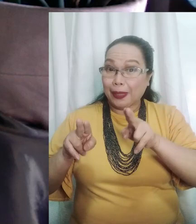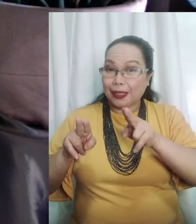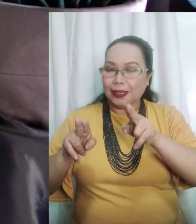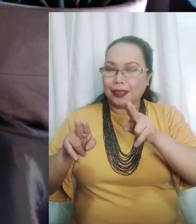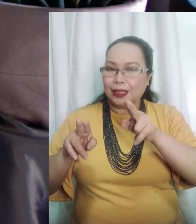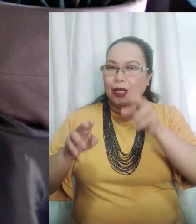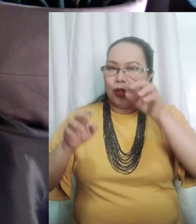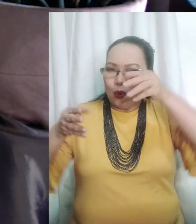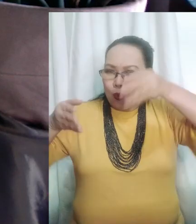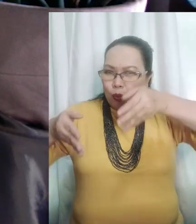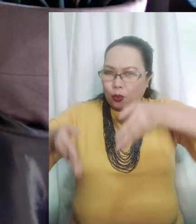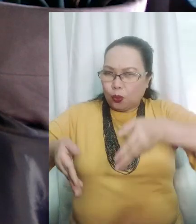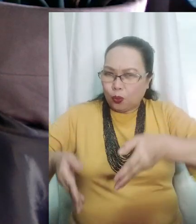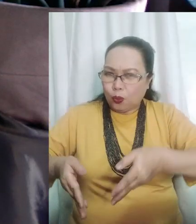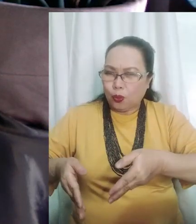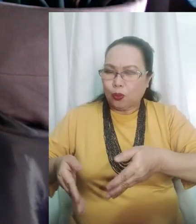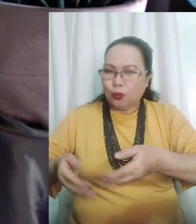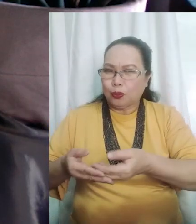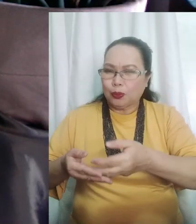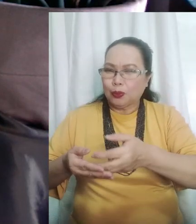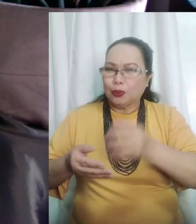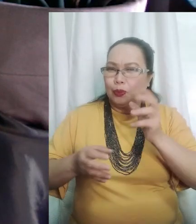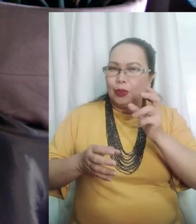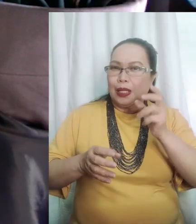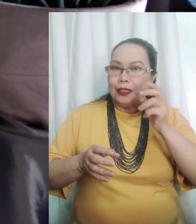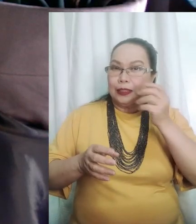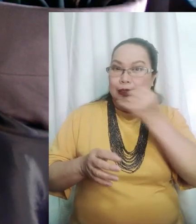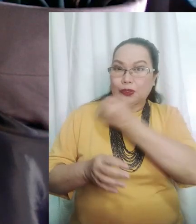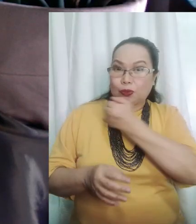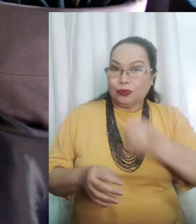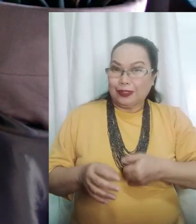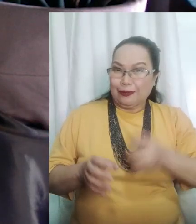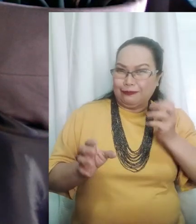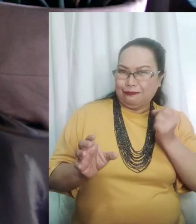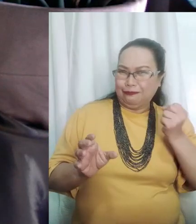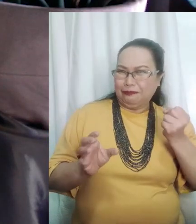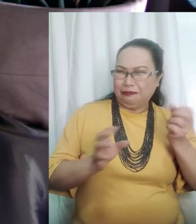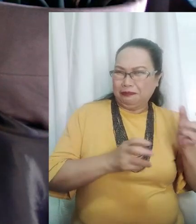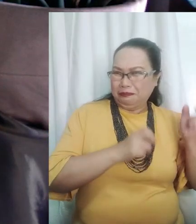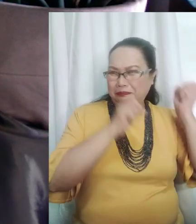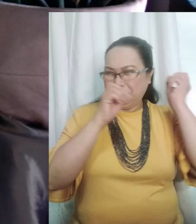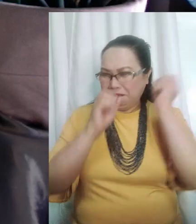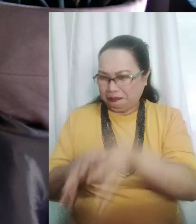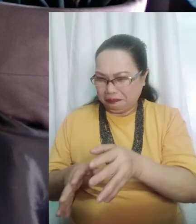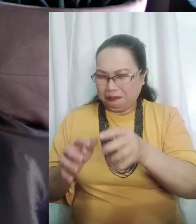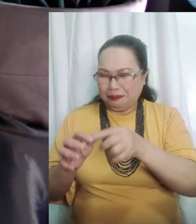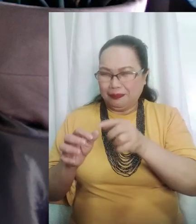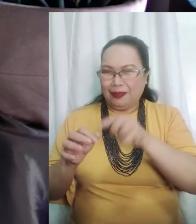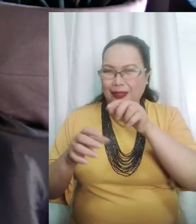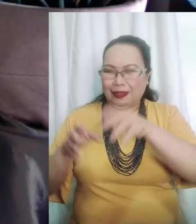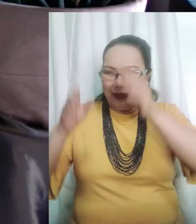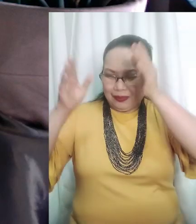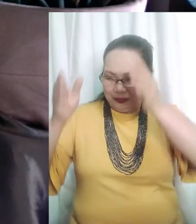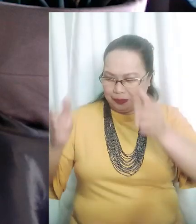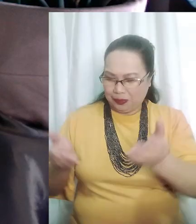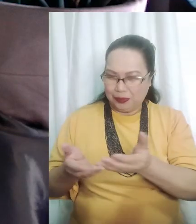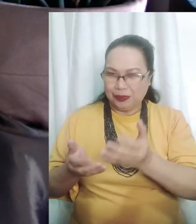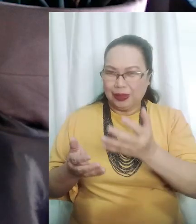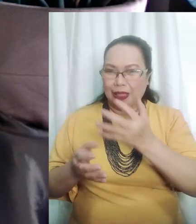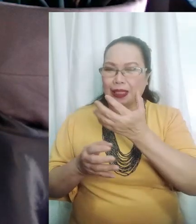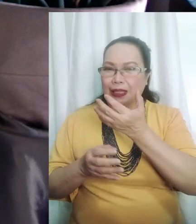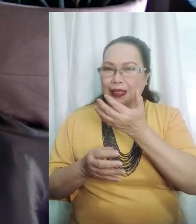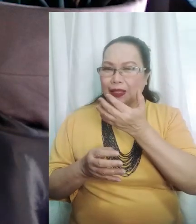empty pit and left him for dead. You know, he got his colored, they got his colored